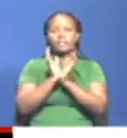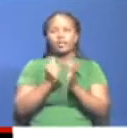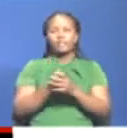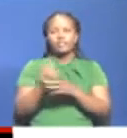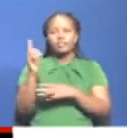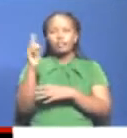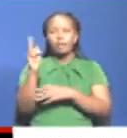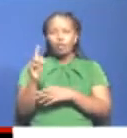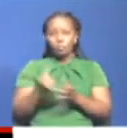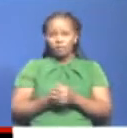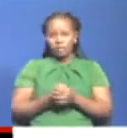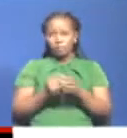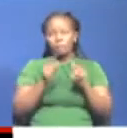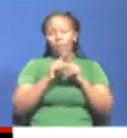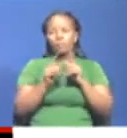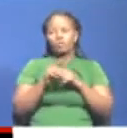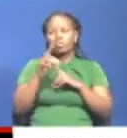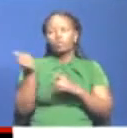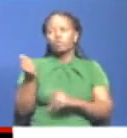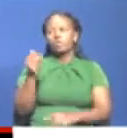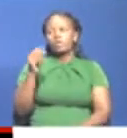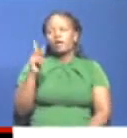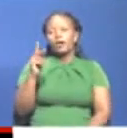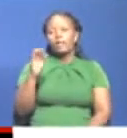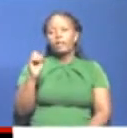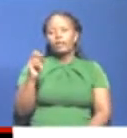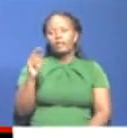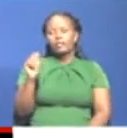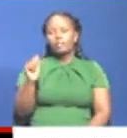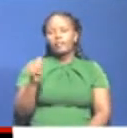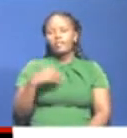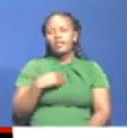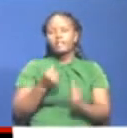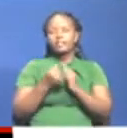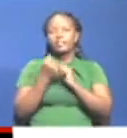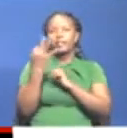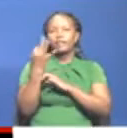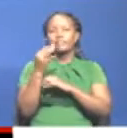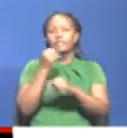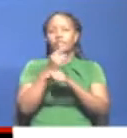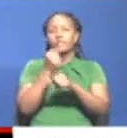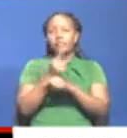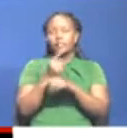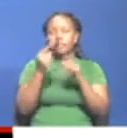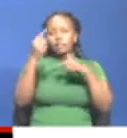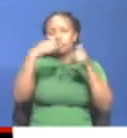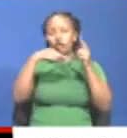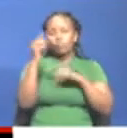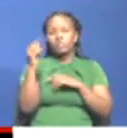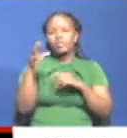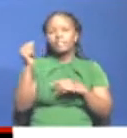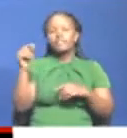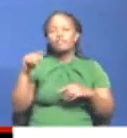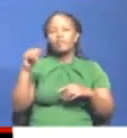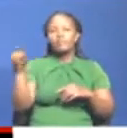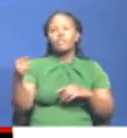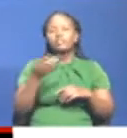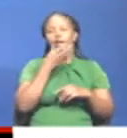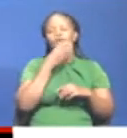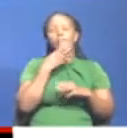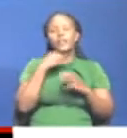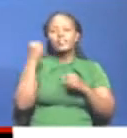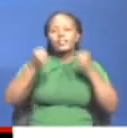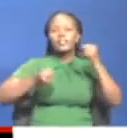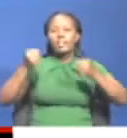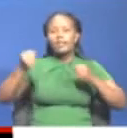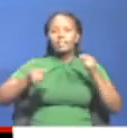Nairobi. Meanwhile, Nicholas Kimeli clocked 13 minutes and 1 second to win the 5,000 meters men's race and joined